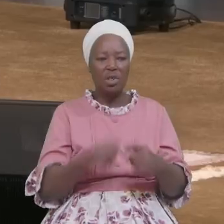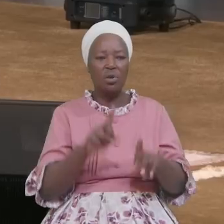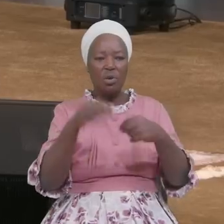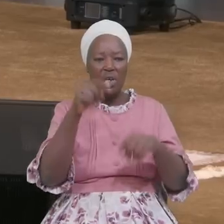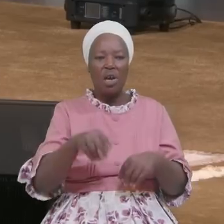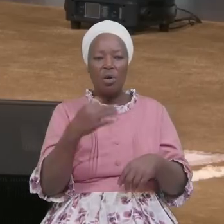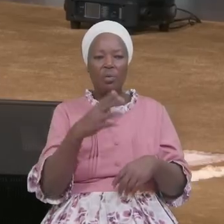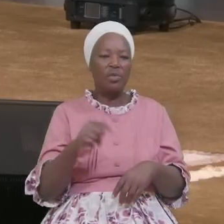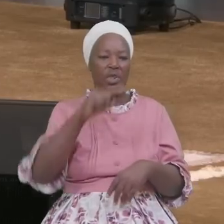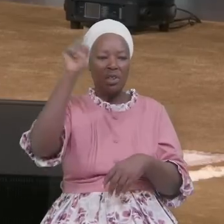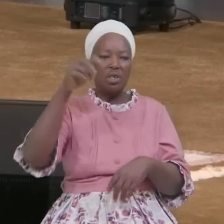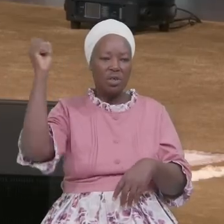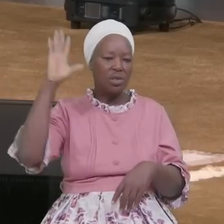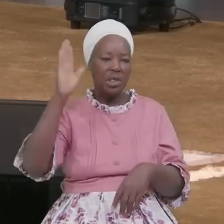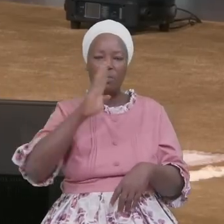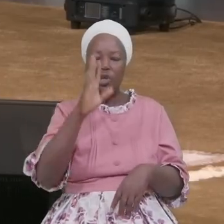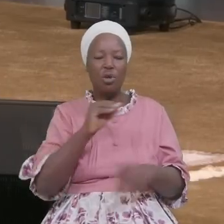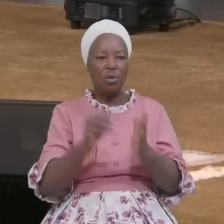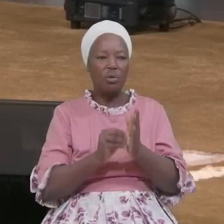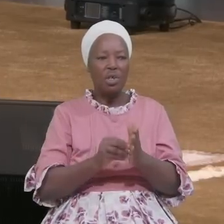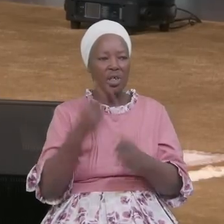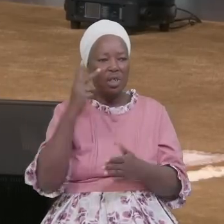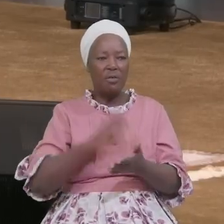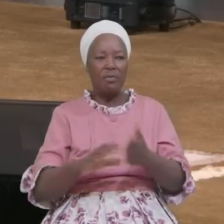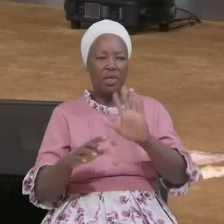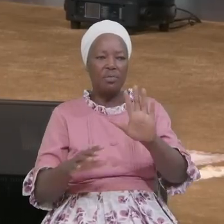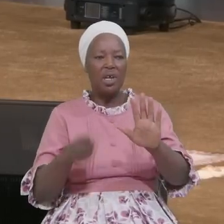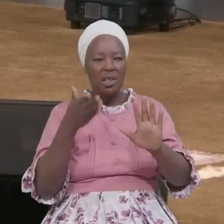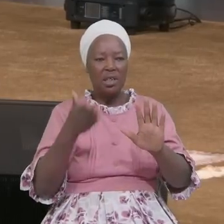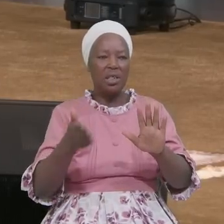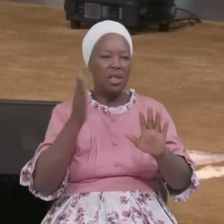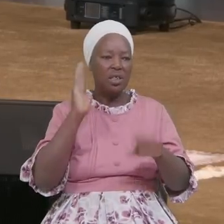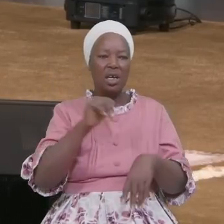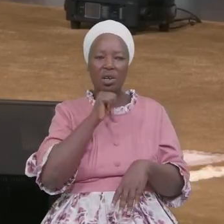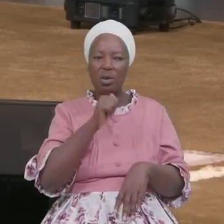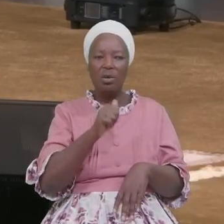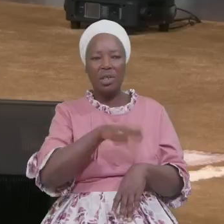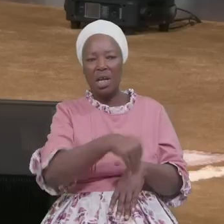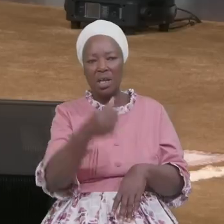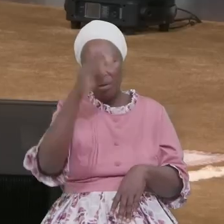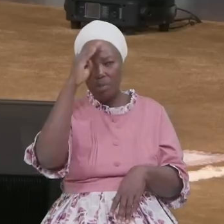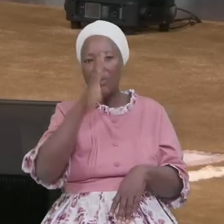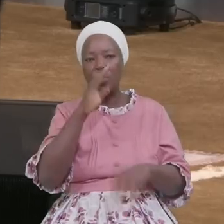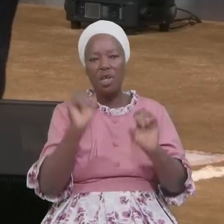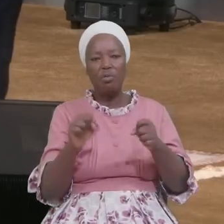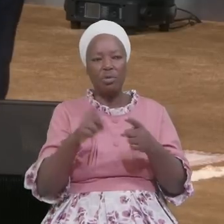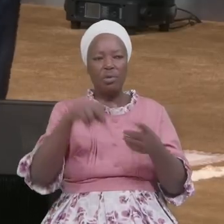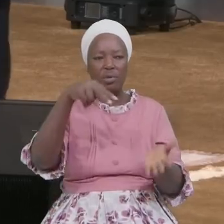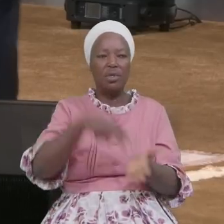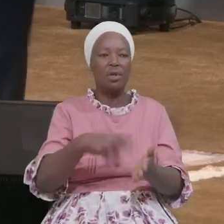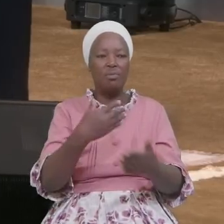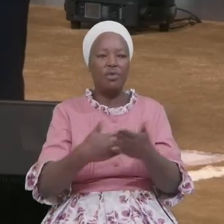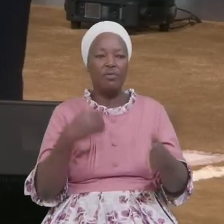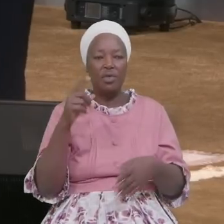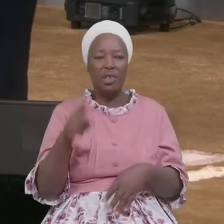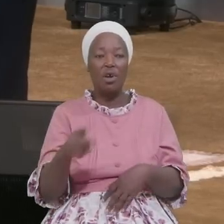be your course. Verse 5, there shall not any man be able to stand before